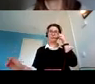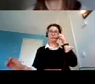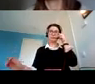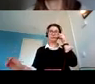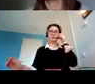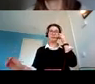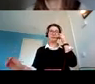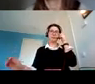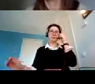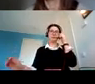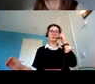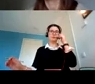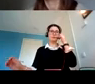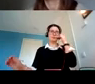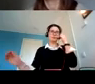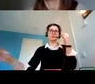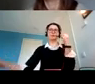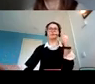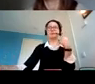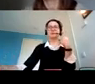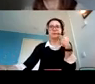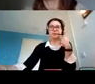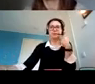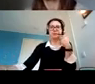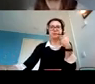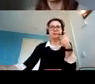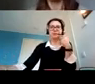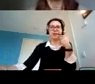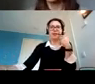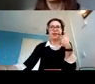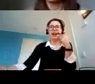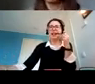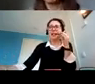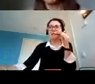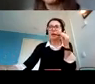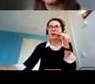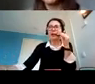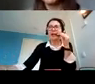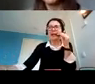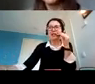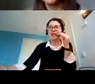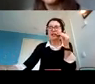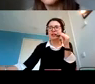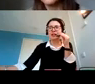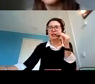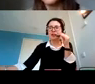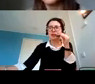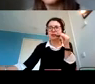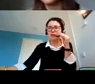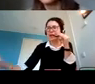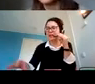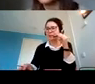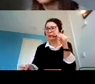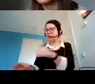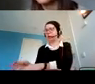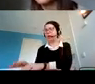Angelica, can you stop your screen sharing so I can just start mine? And in the meanwhile, I just forgotten